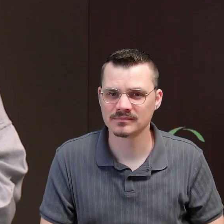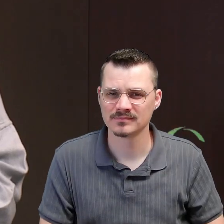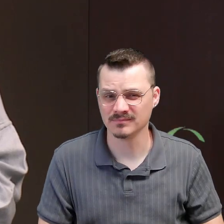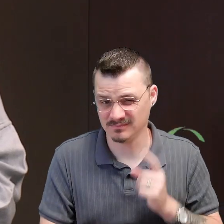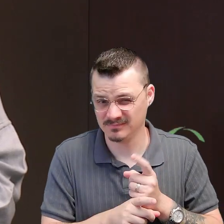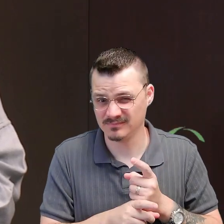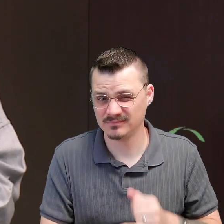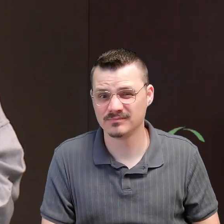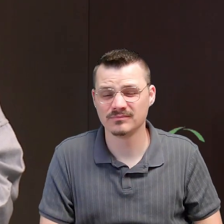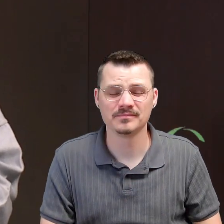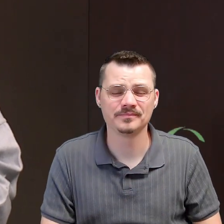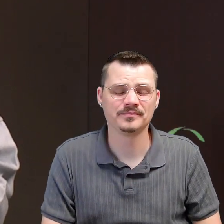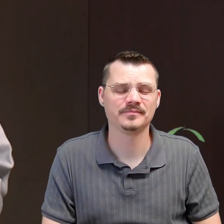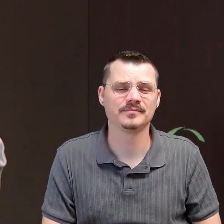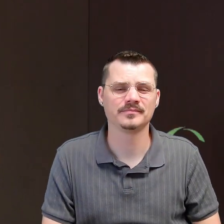is there?